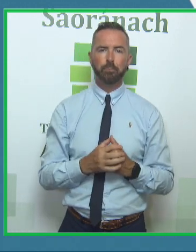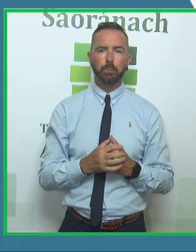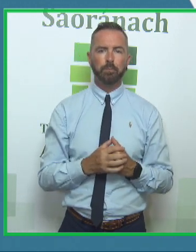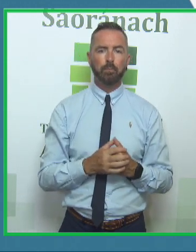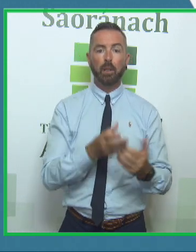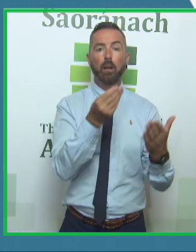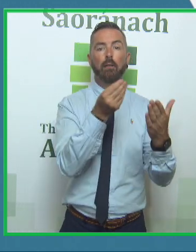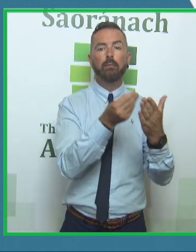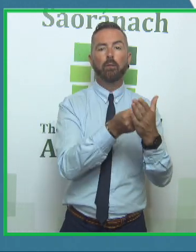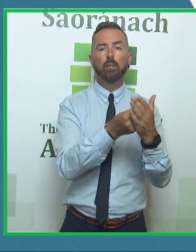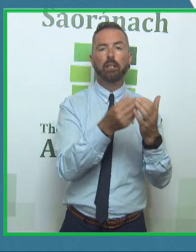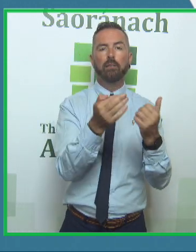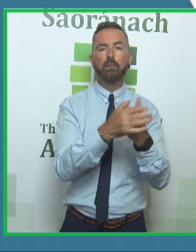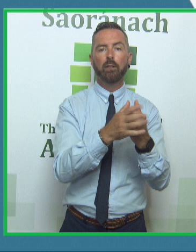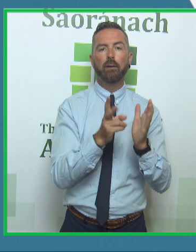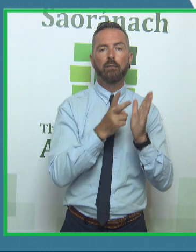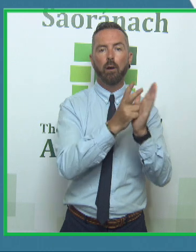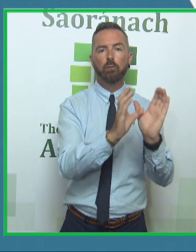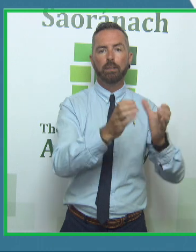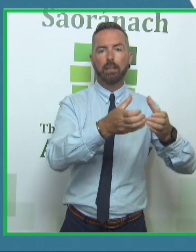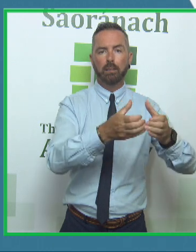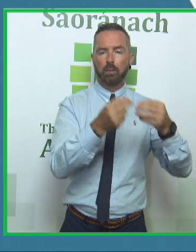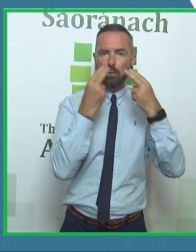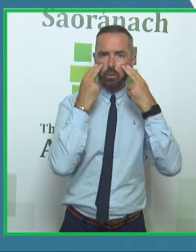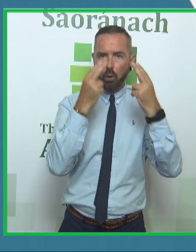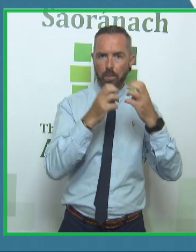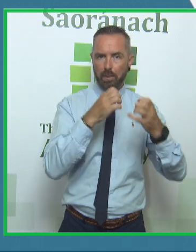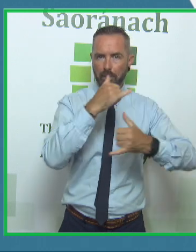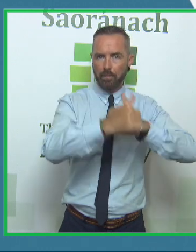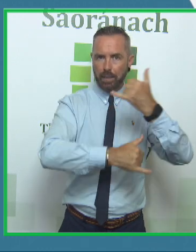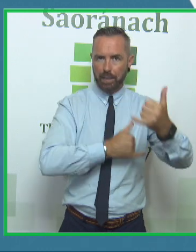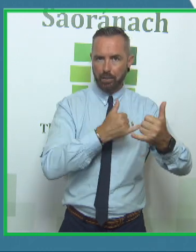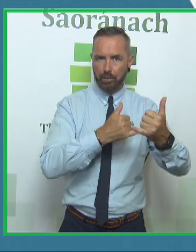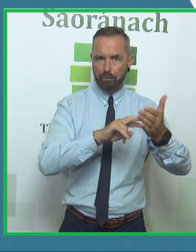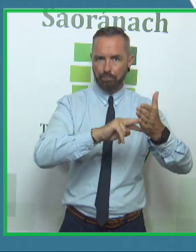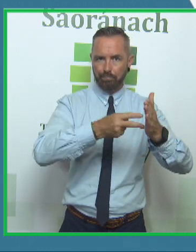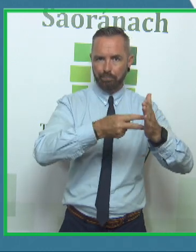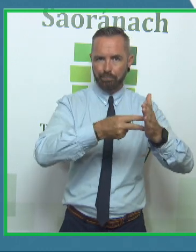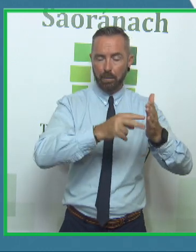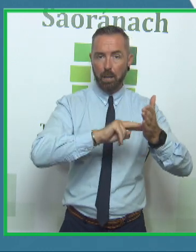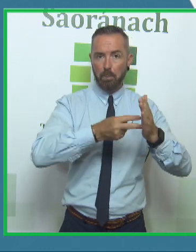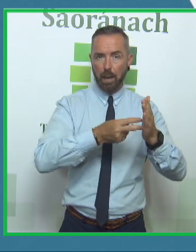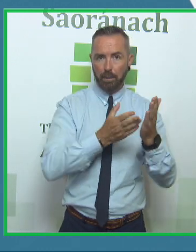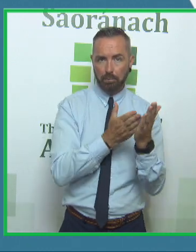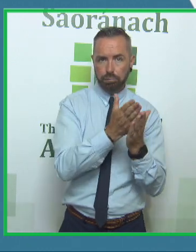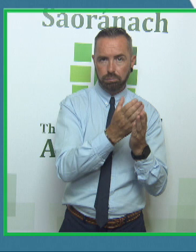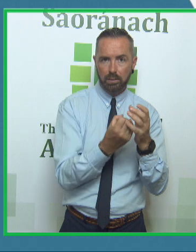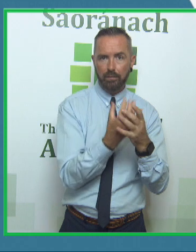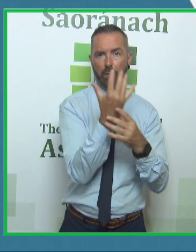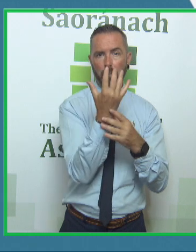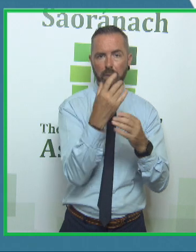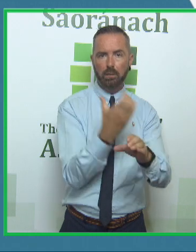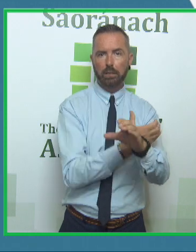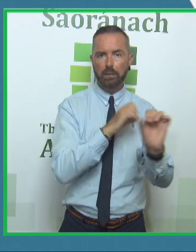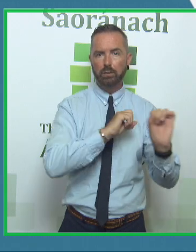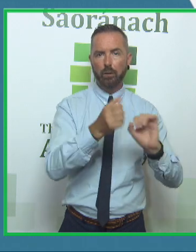Funding for voluntary sectors under these agreements are normally annual. They're annual arrangements. So planning and development, as well as consistency of